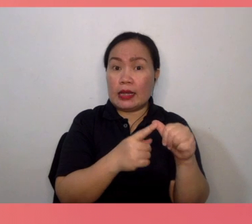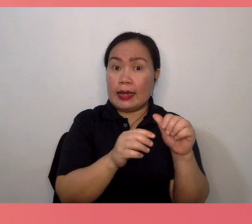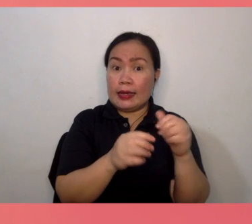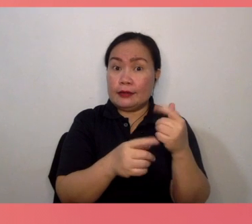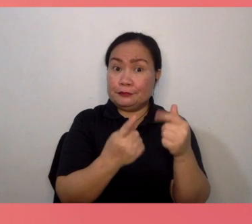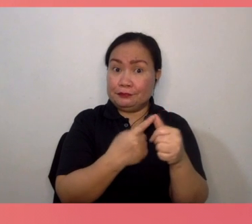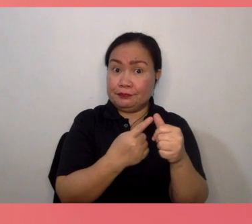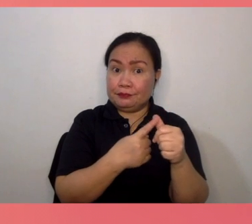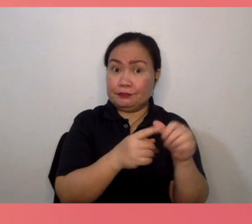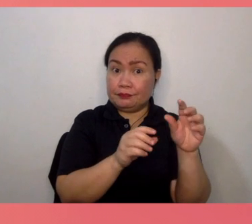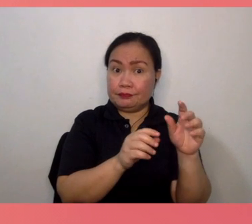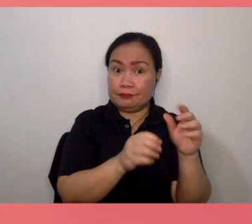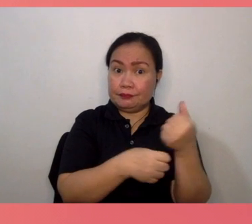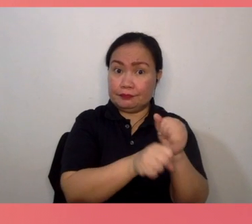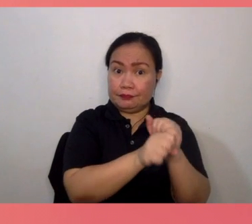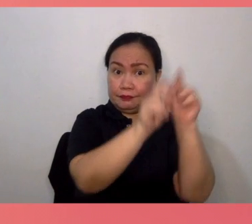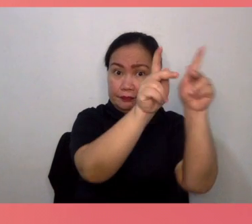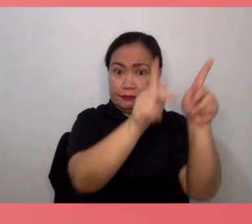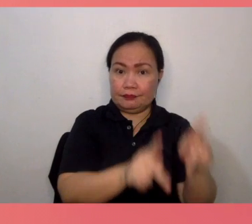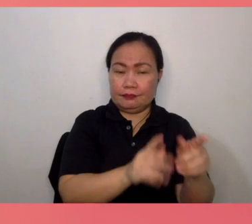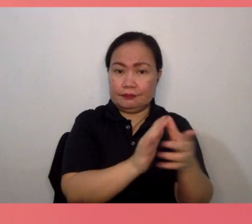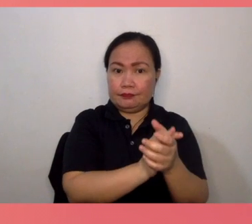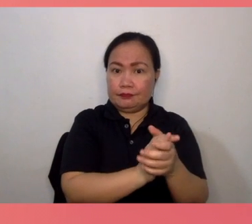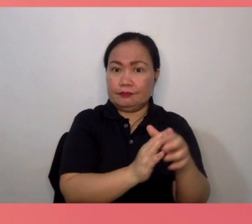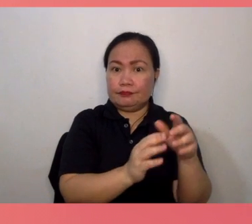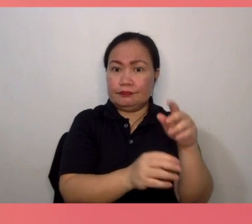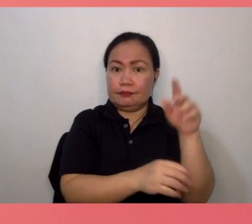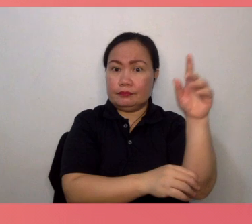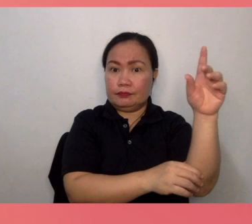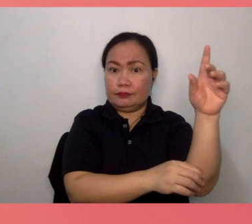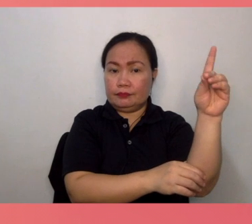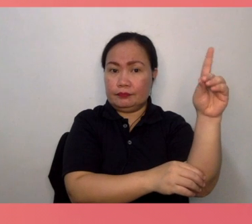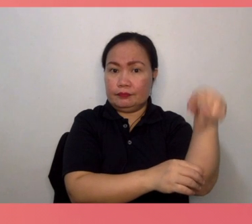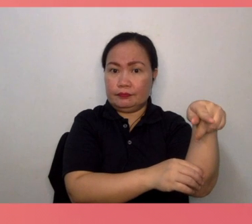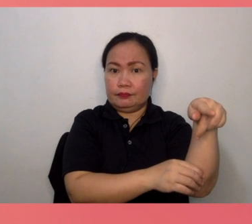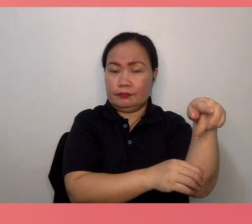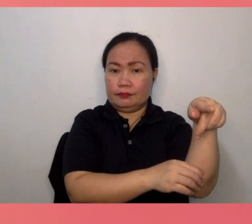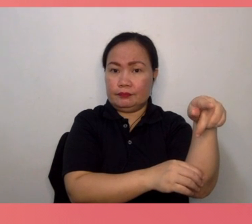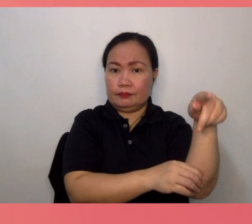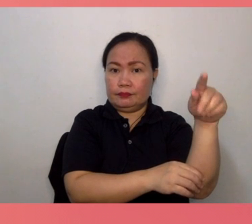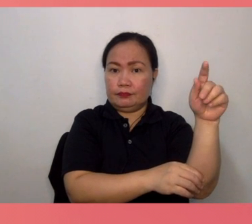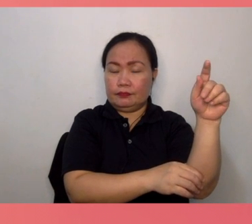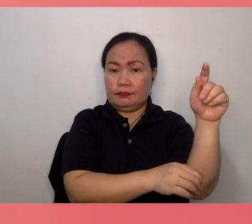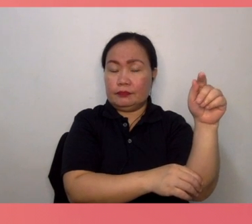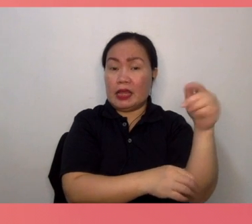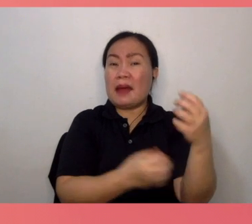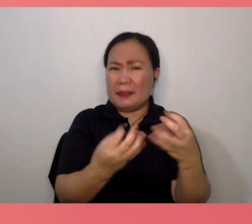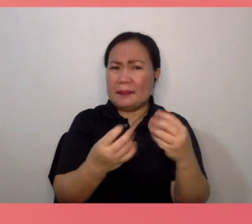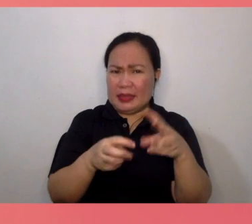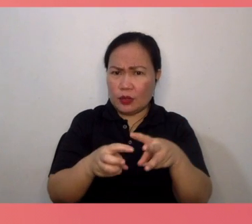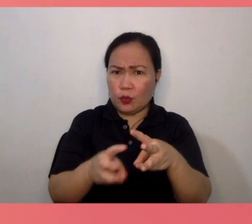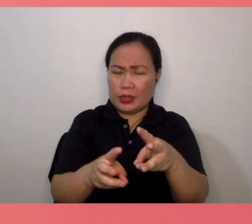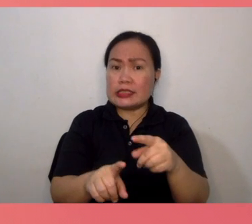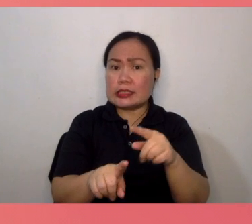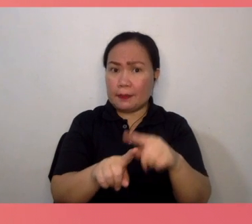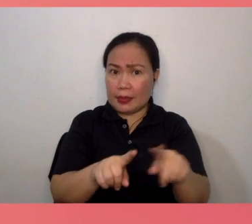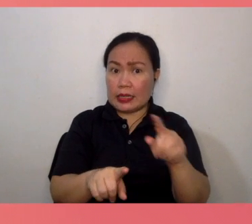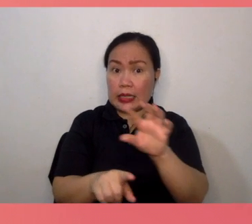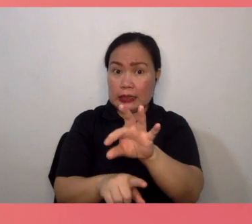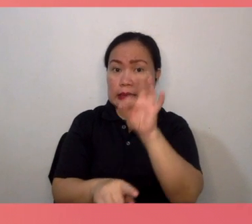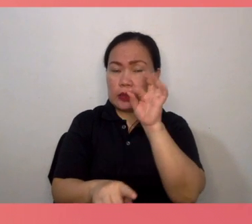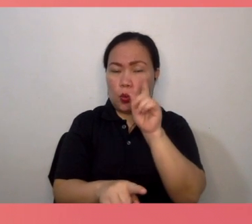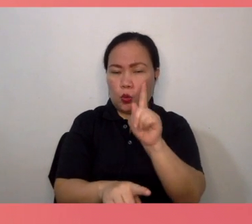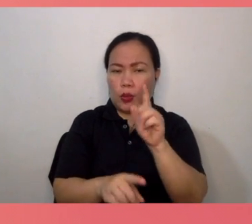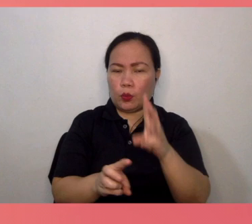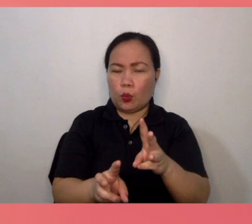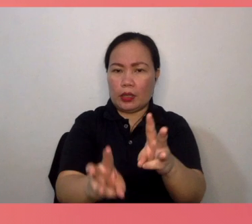to set the proportion. So, ako ang gagamitin ko is DP. Actually, marami pong ways. Okay? Kasi marami tayong